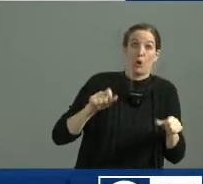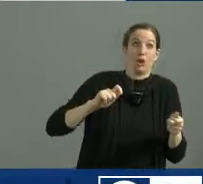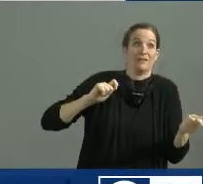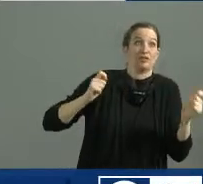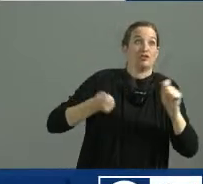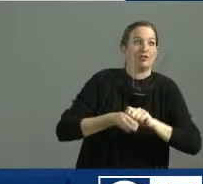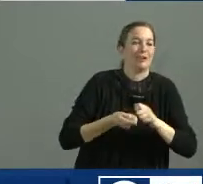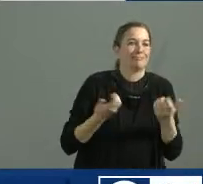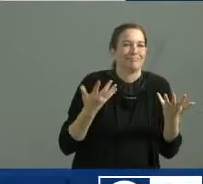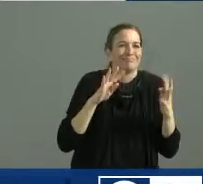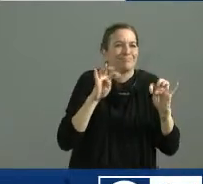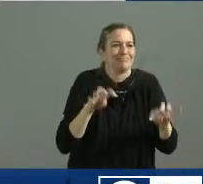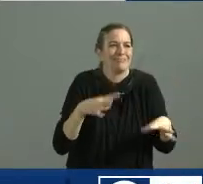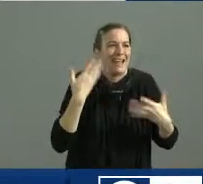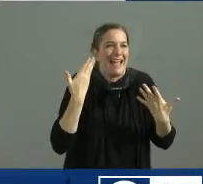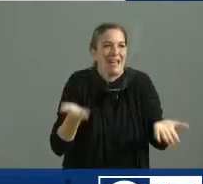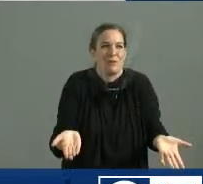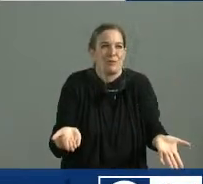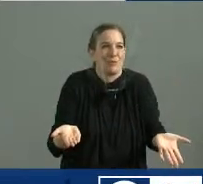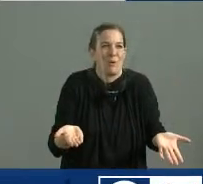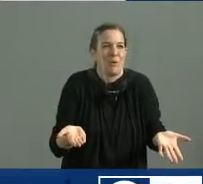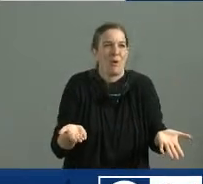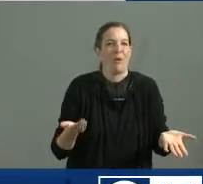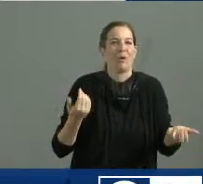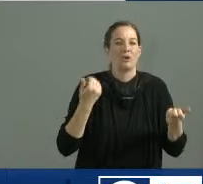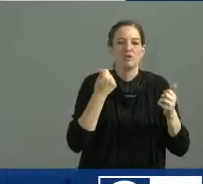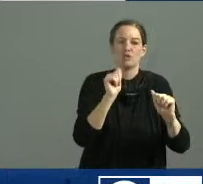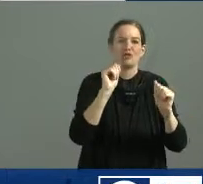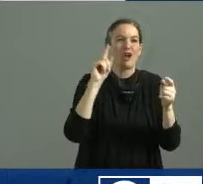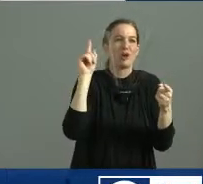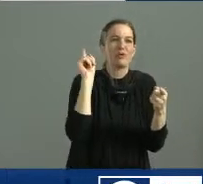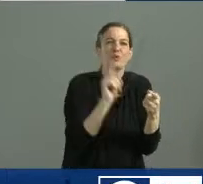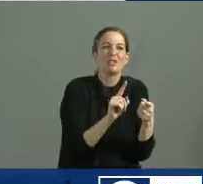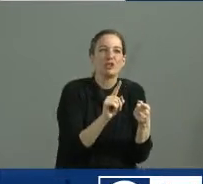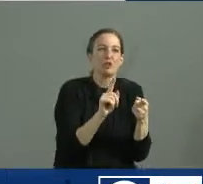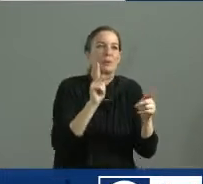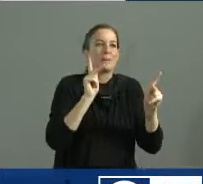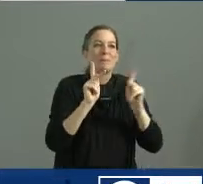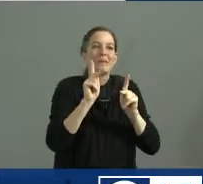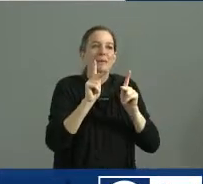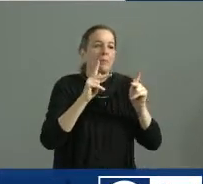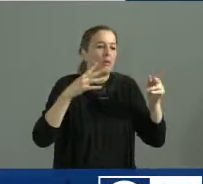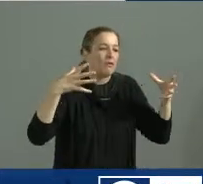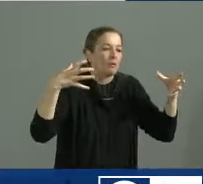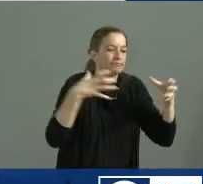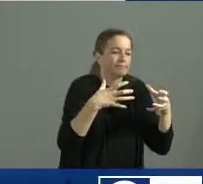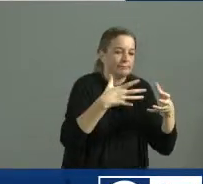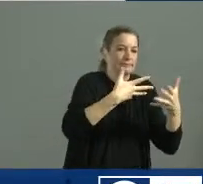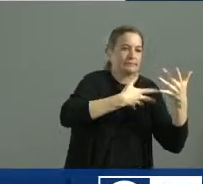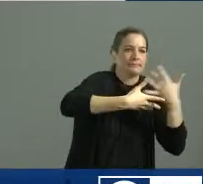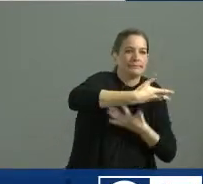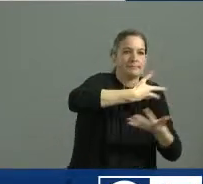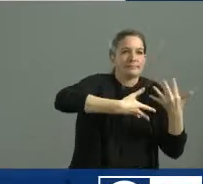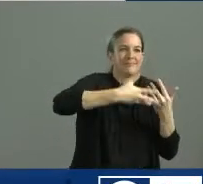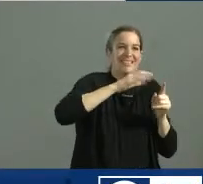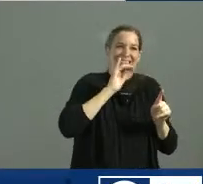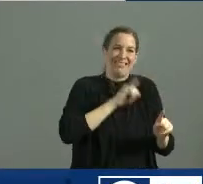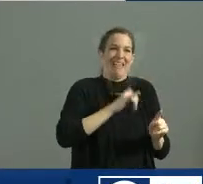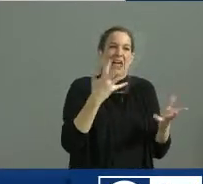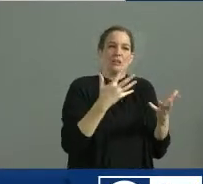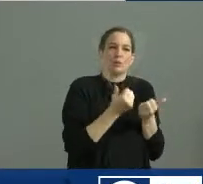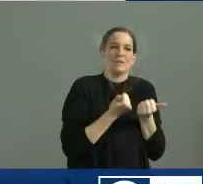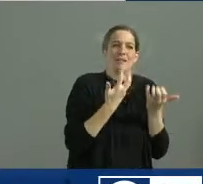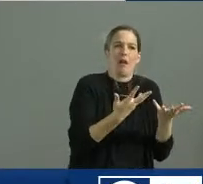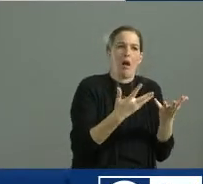not a great mechanism of enforcement, or even some of those, even the ability to get in